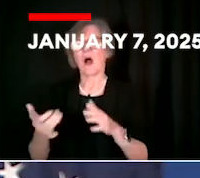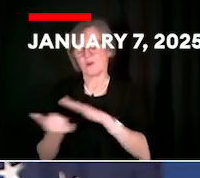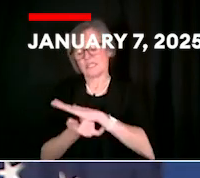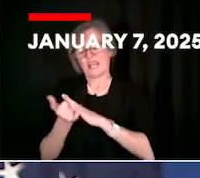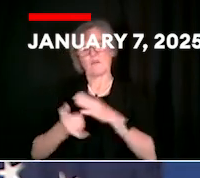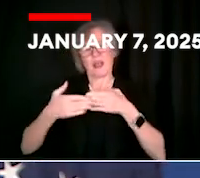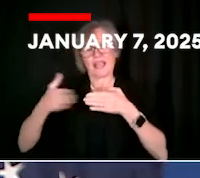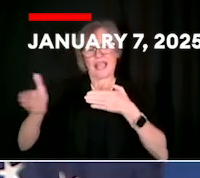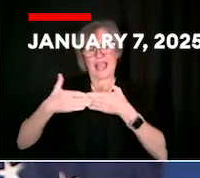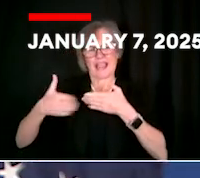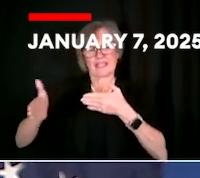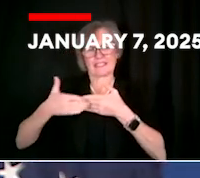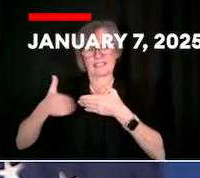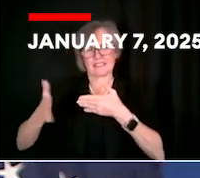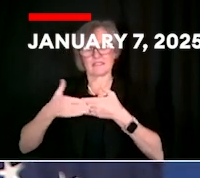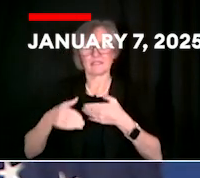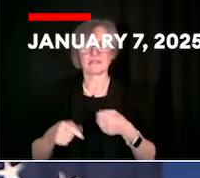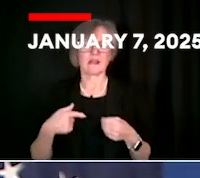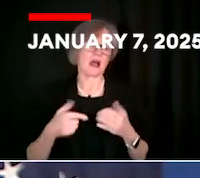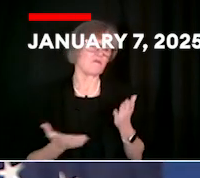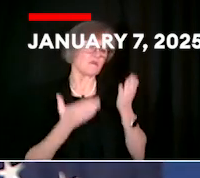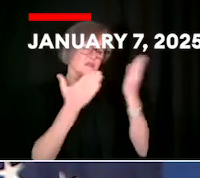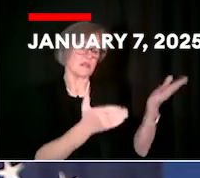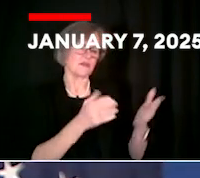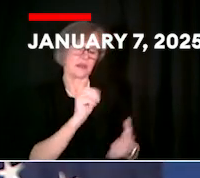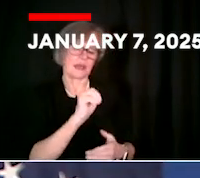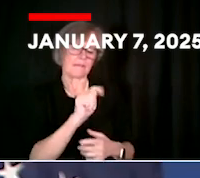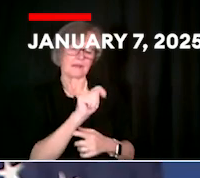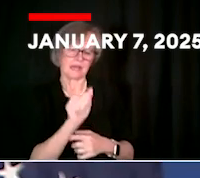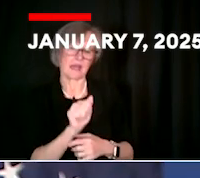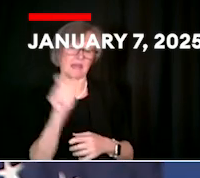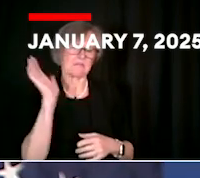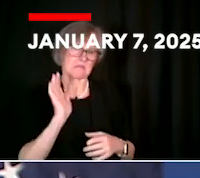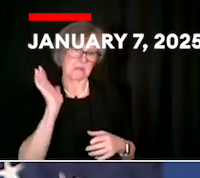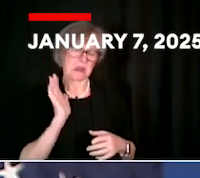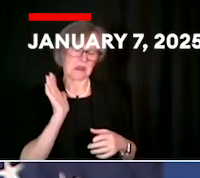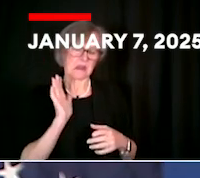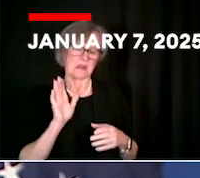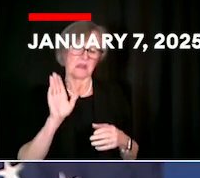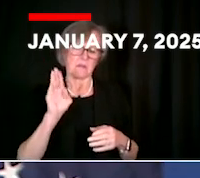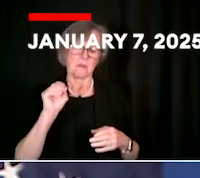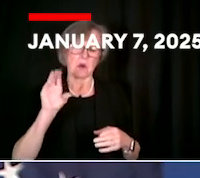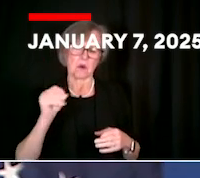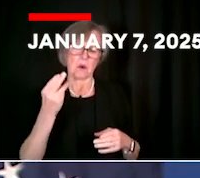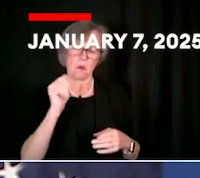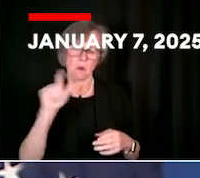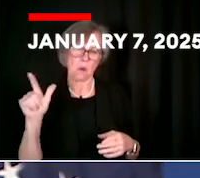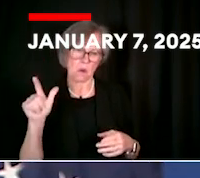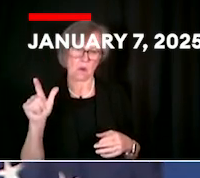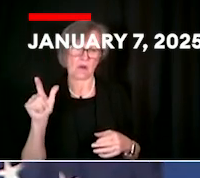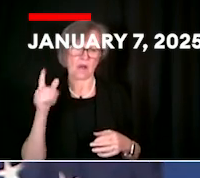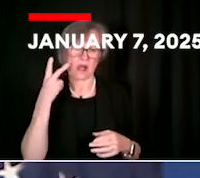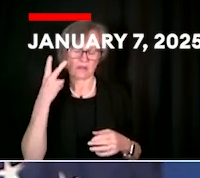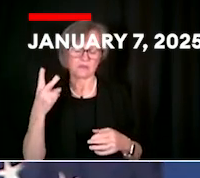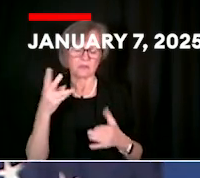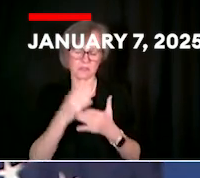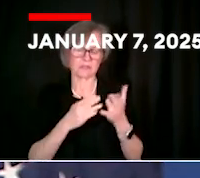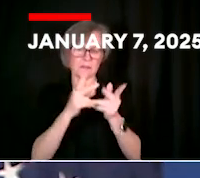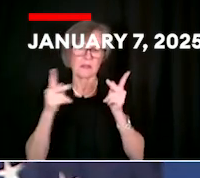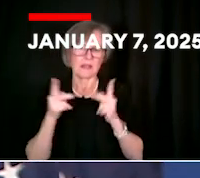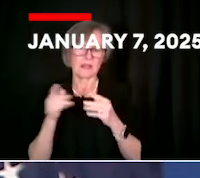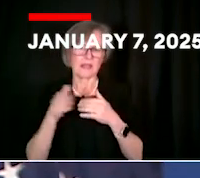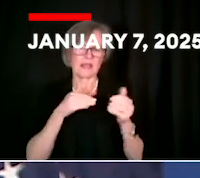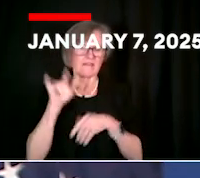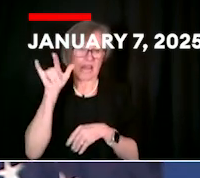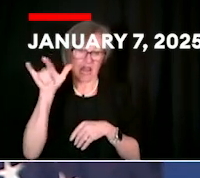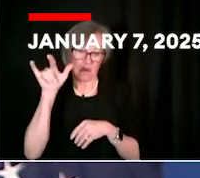I presented something to the MTA back in my days at Borough Hall. Because I saw like in places like even the airports